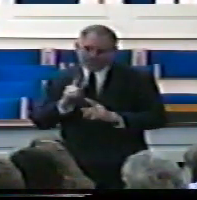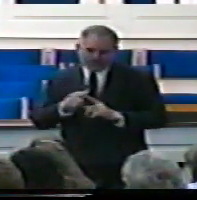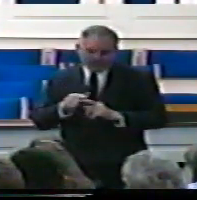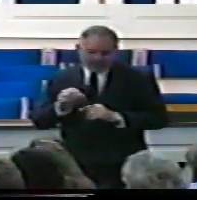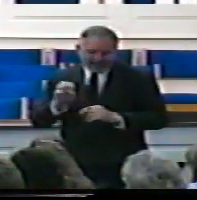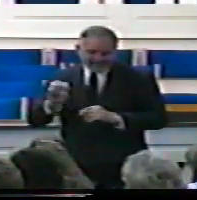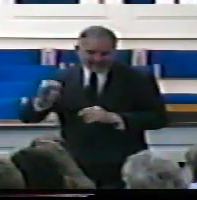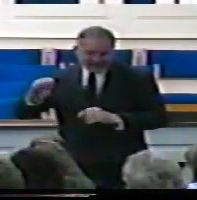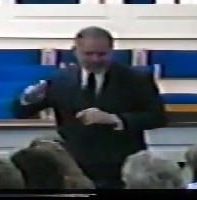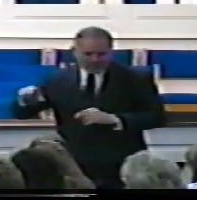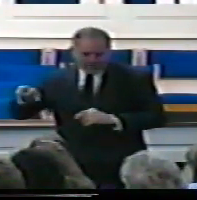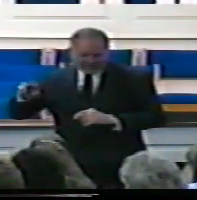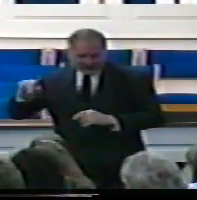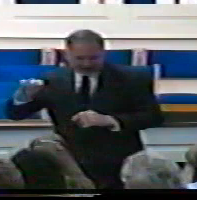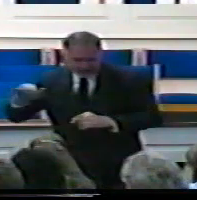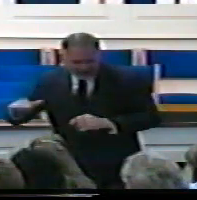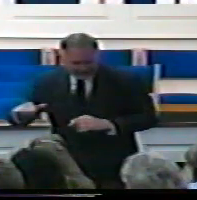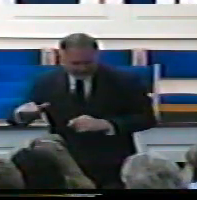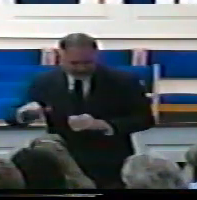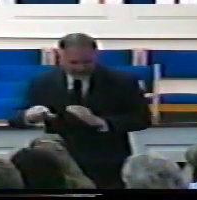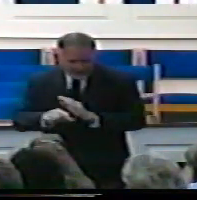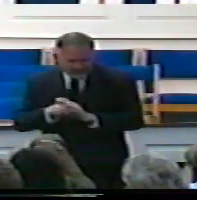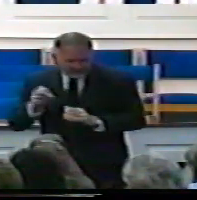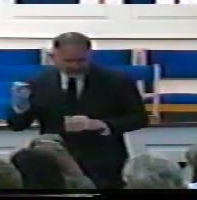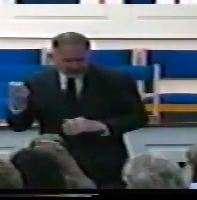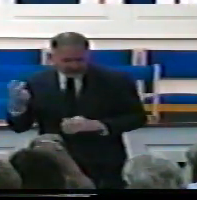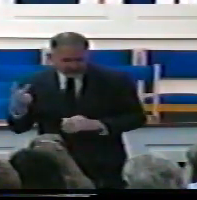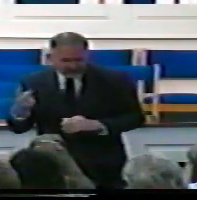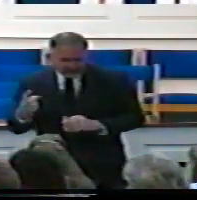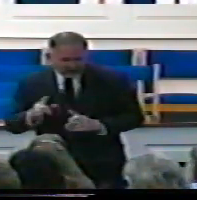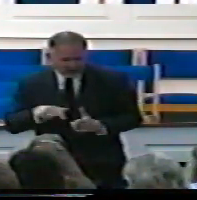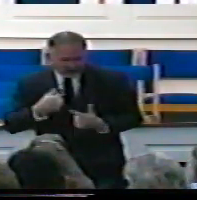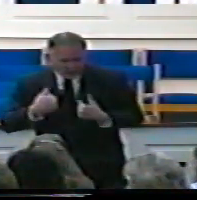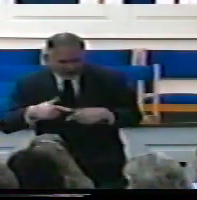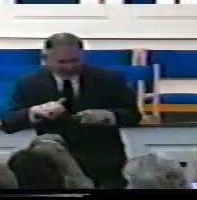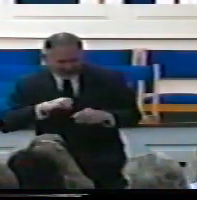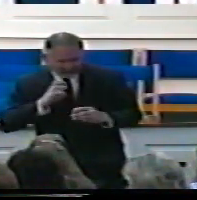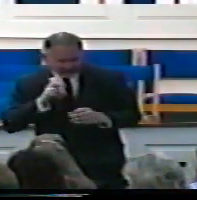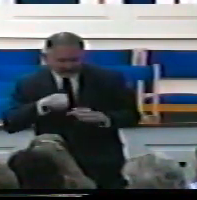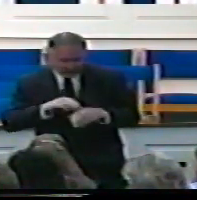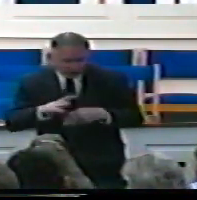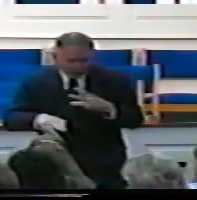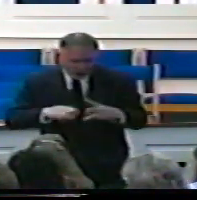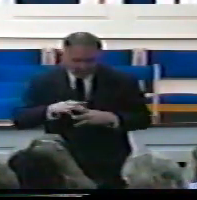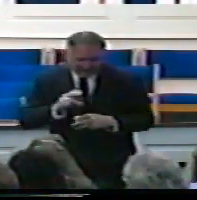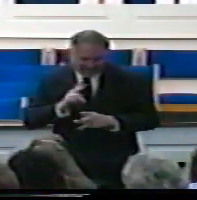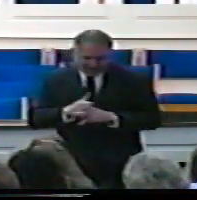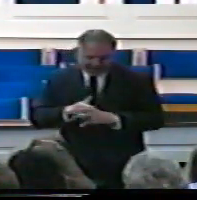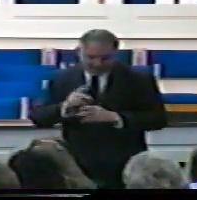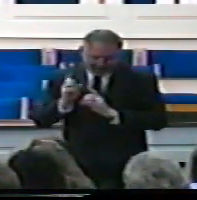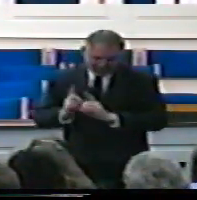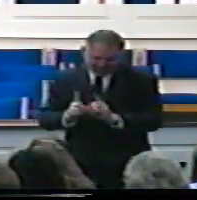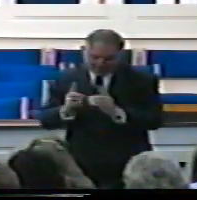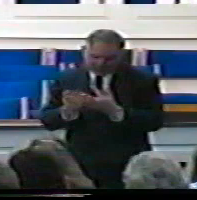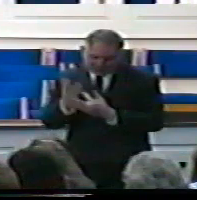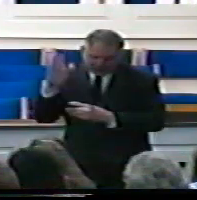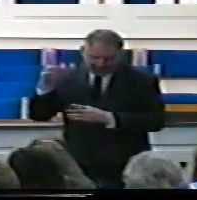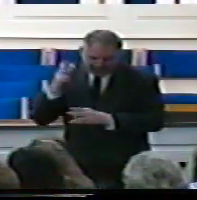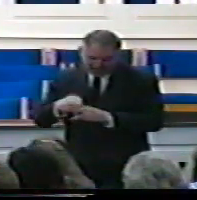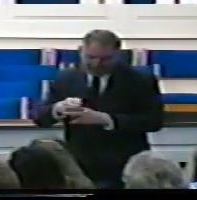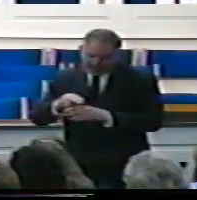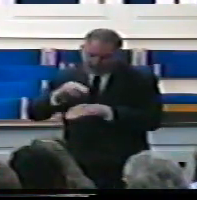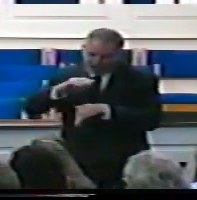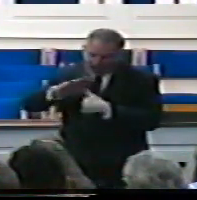Let's see. Look at verse number 12. When I was with them in the world, I kept them in thy name. Those that thou gavest me I have kept, and none of them is